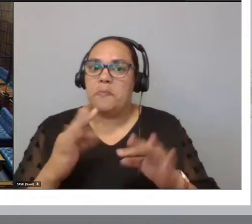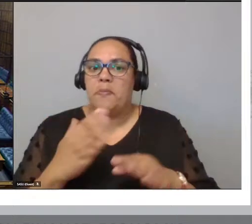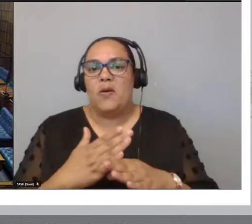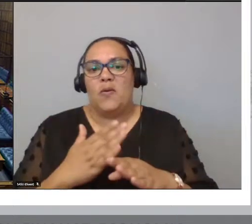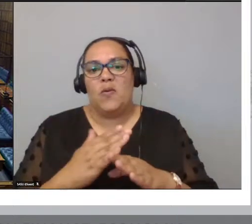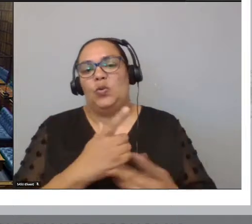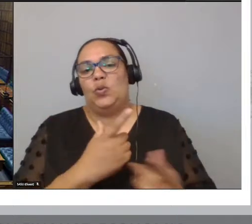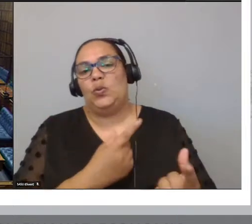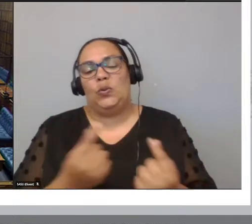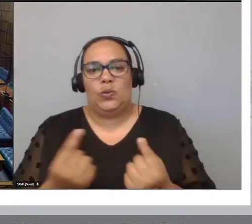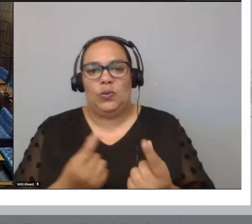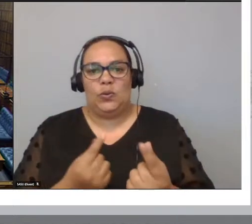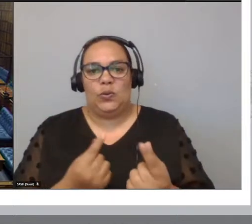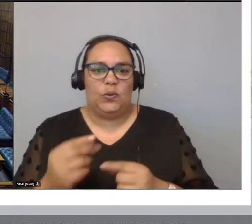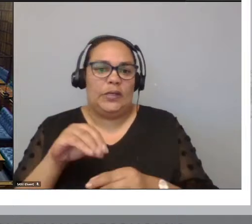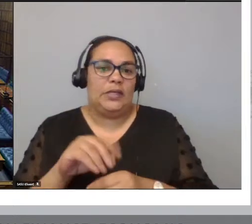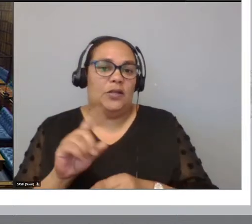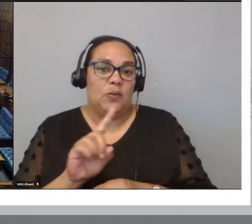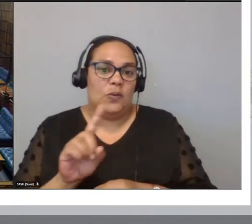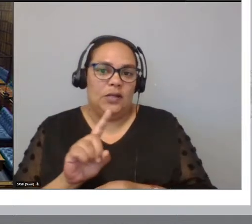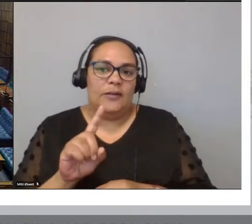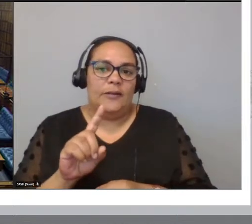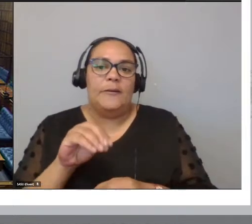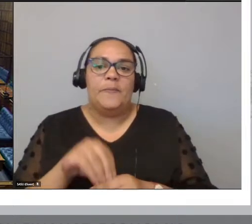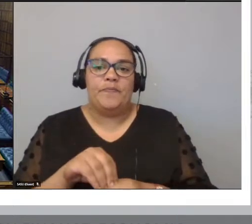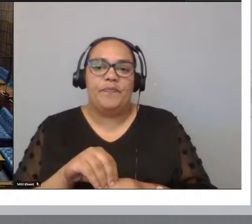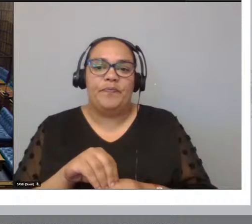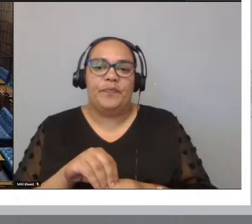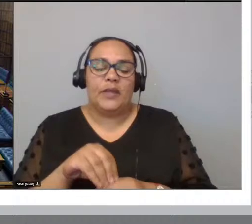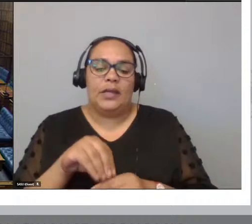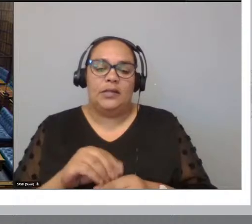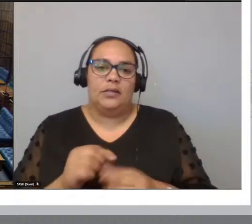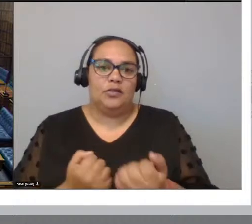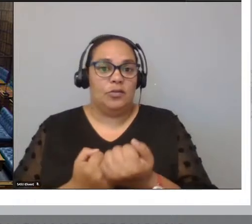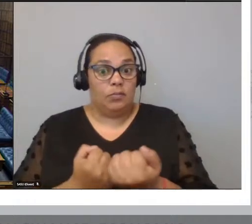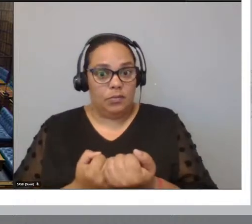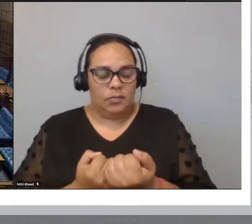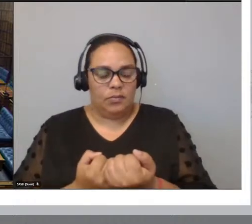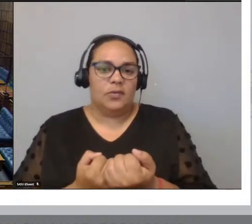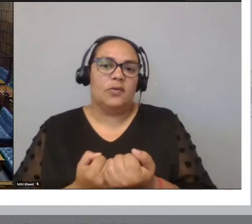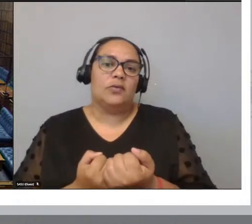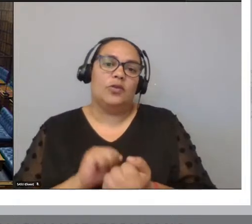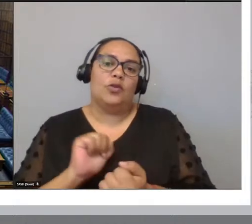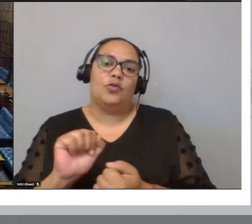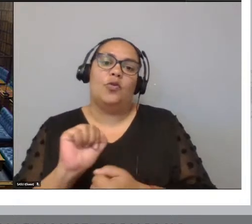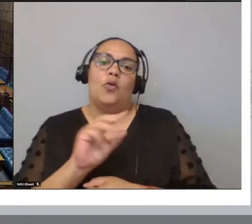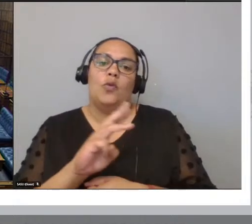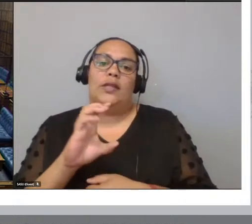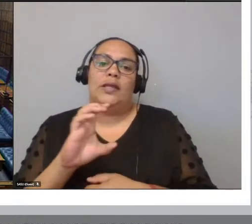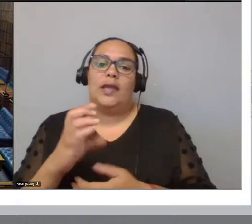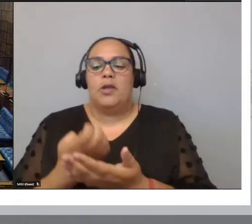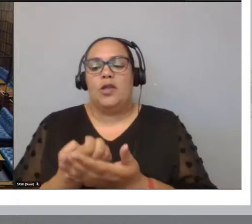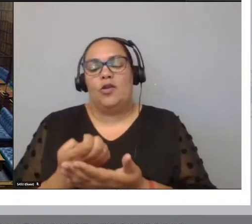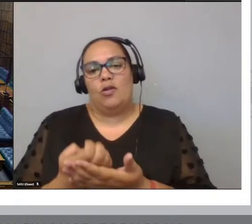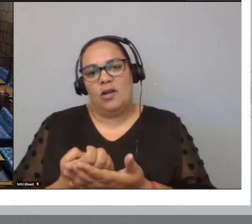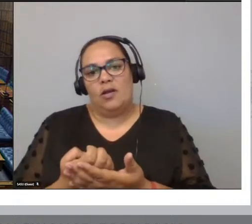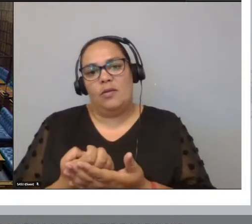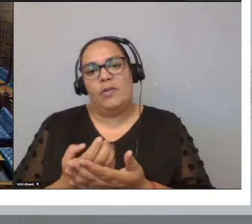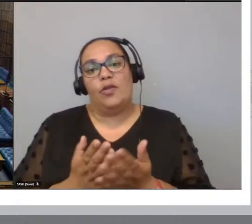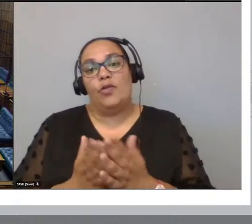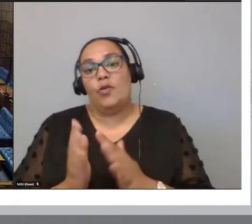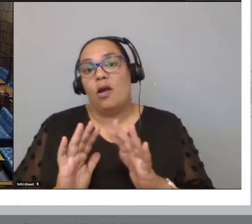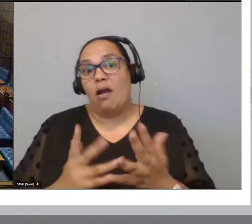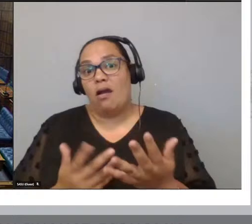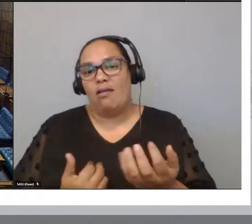doing in uh in in in in supporting the Western Cape economy by by